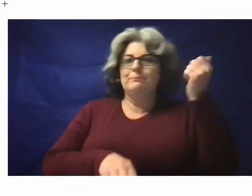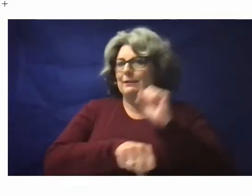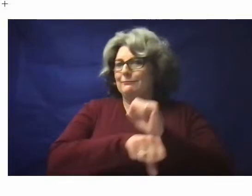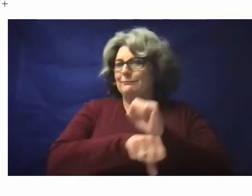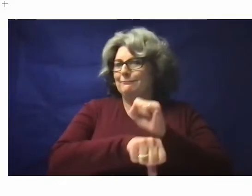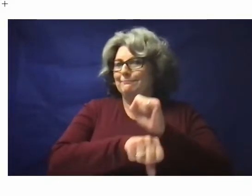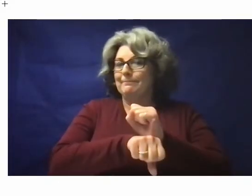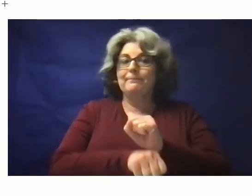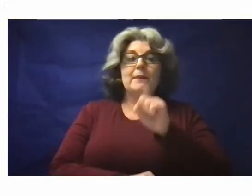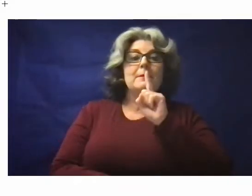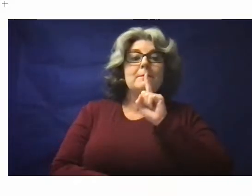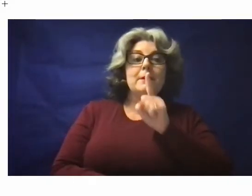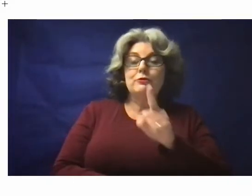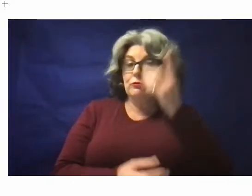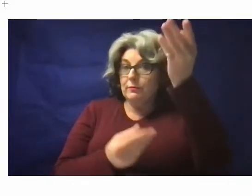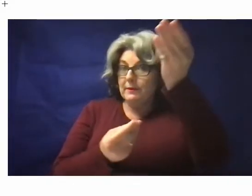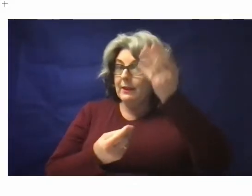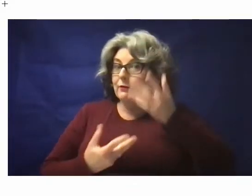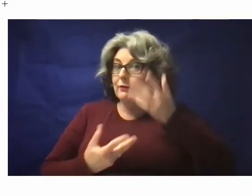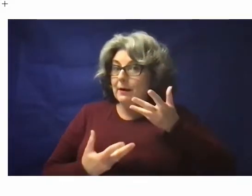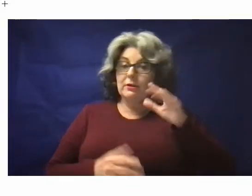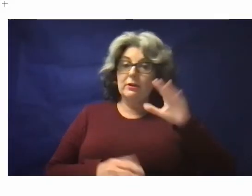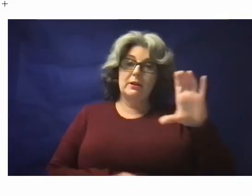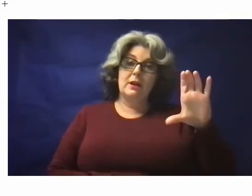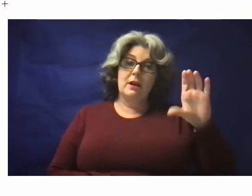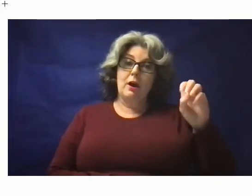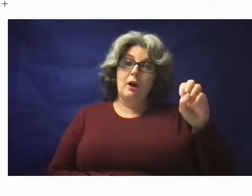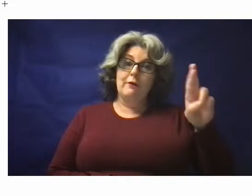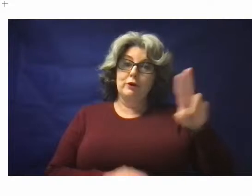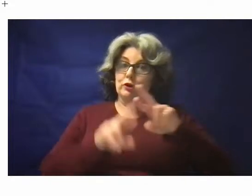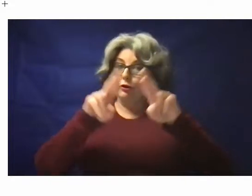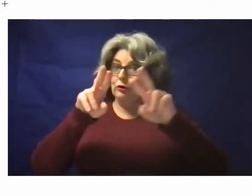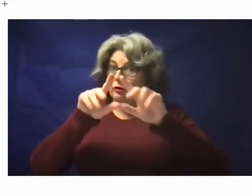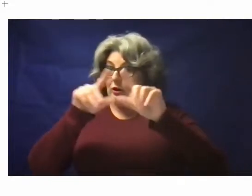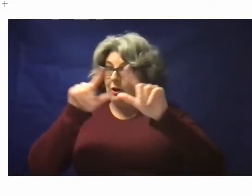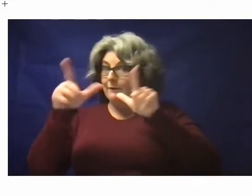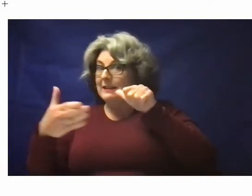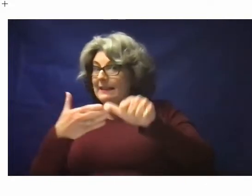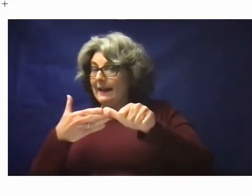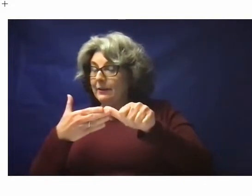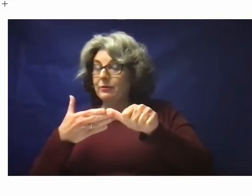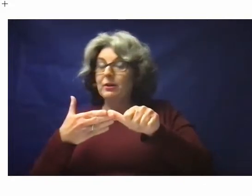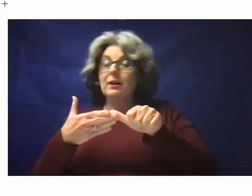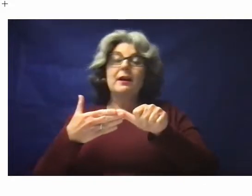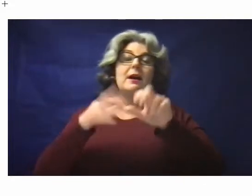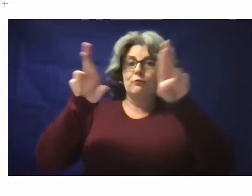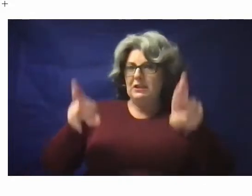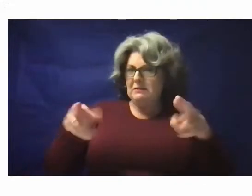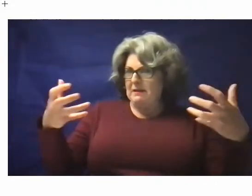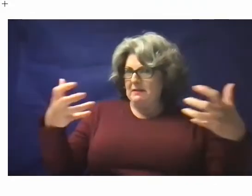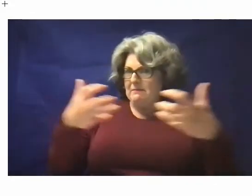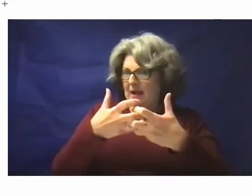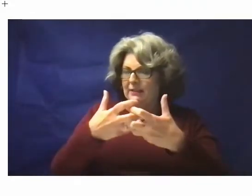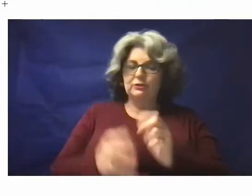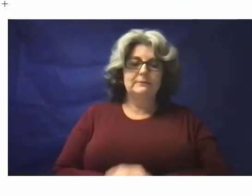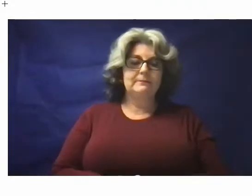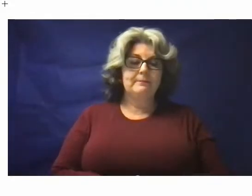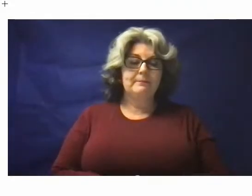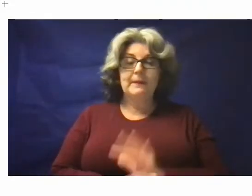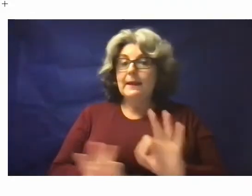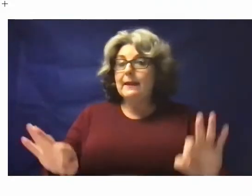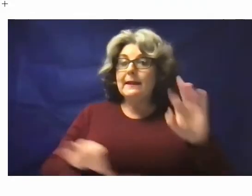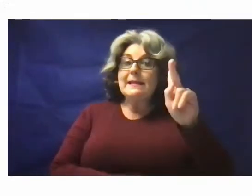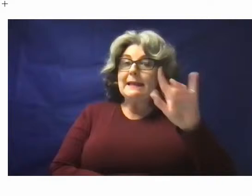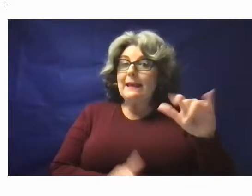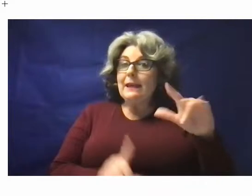that the information on your cover letter or screening question answers match your resume. And remember, keywords are not enough. You